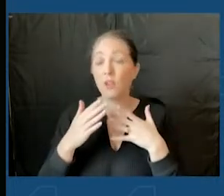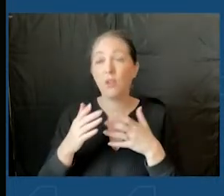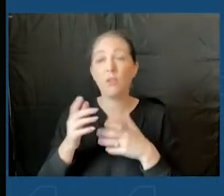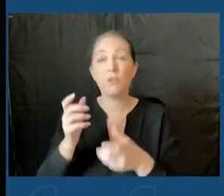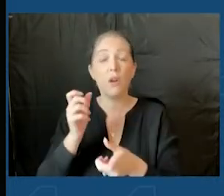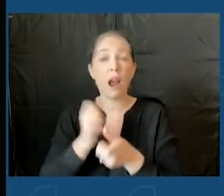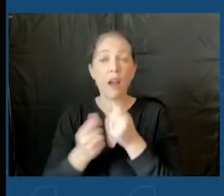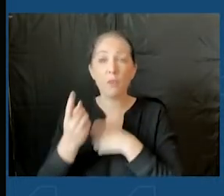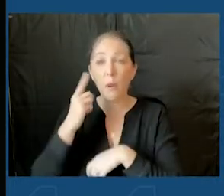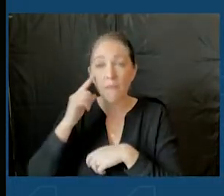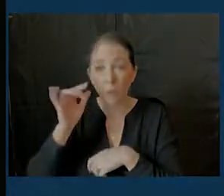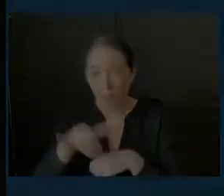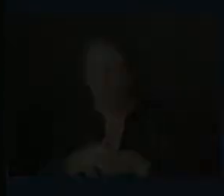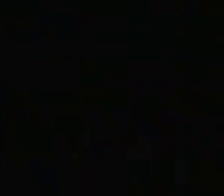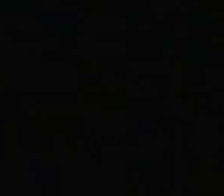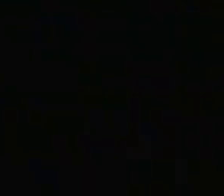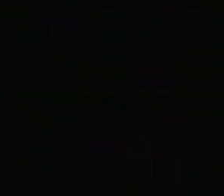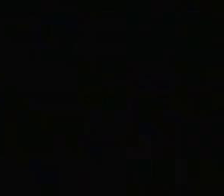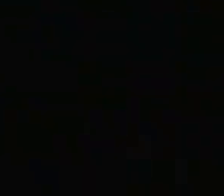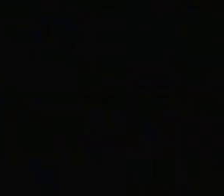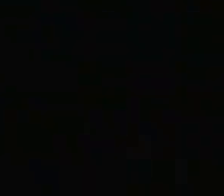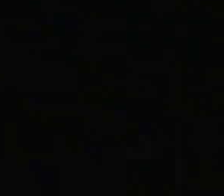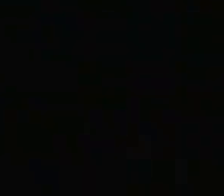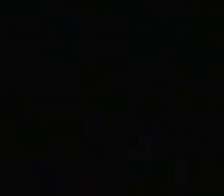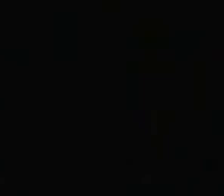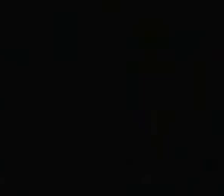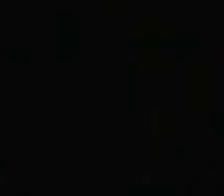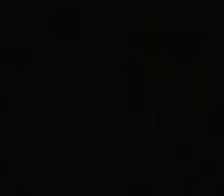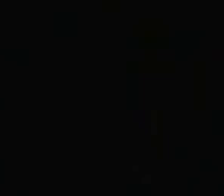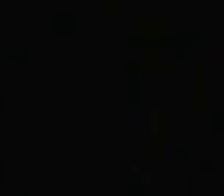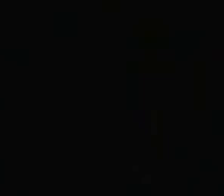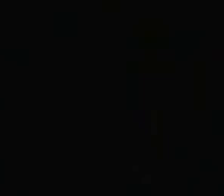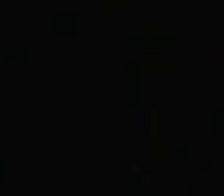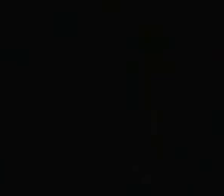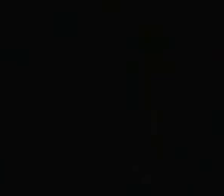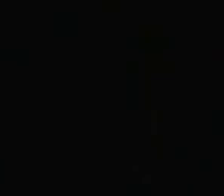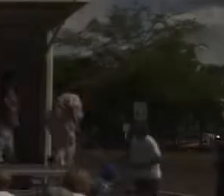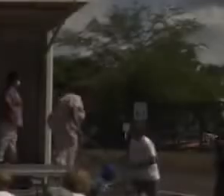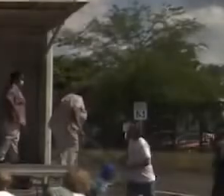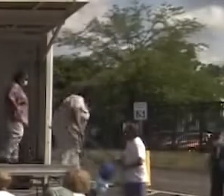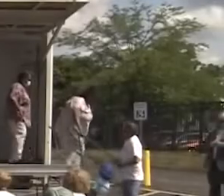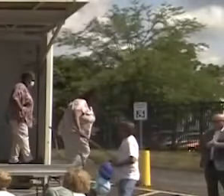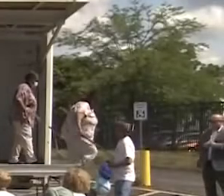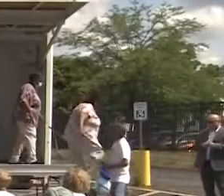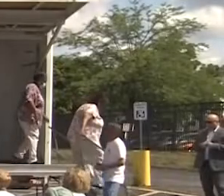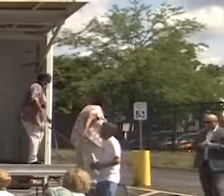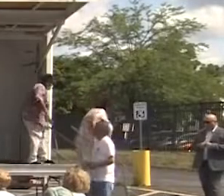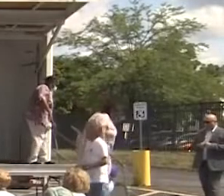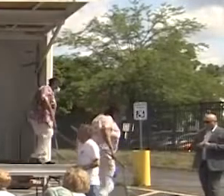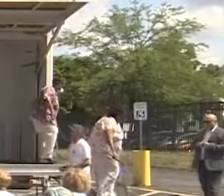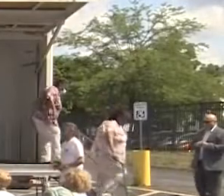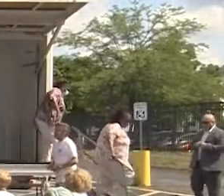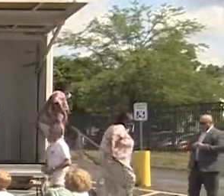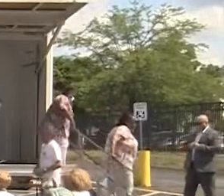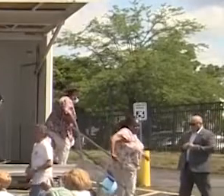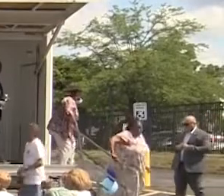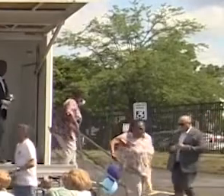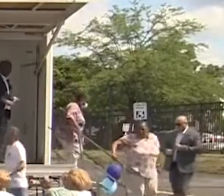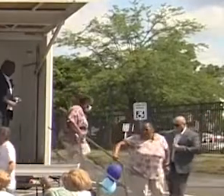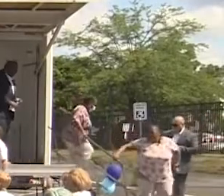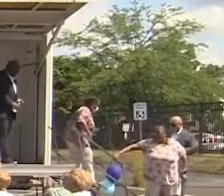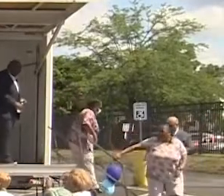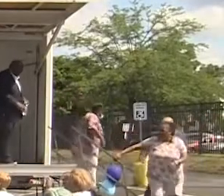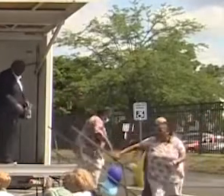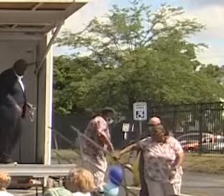Ministry for that. And we have here our face painting and balloon art, and our characters are